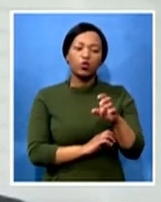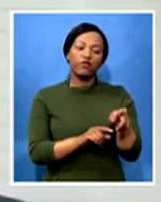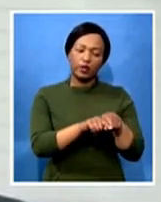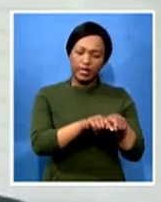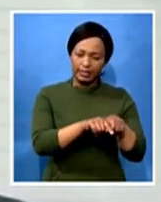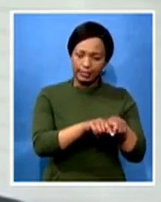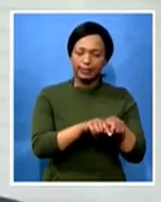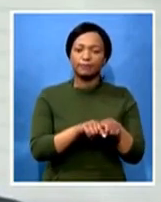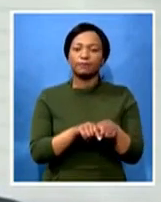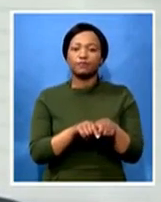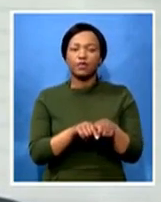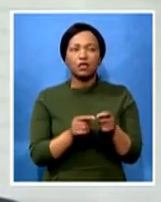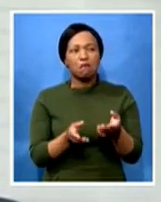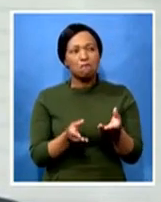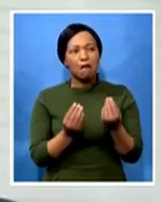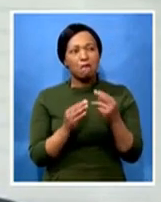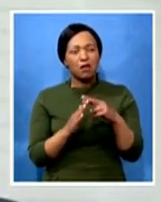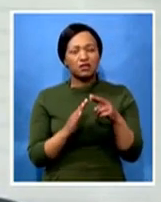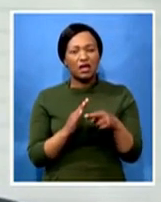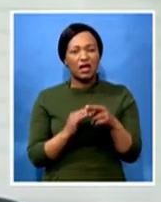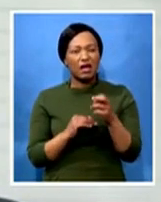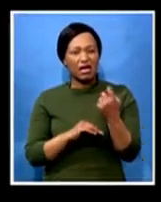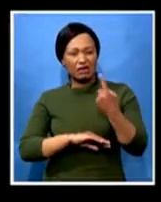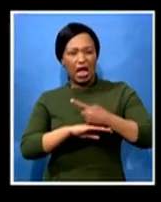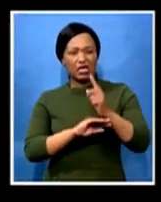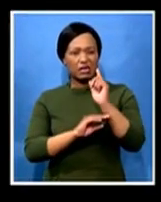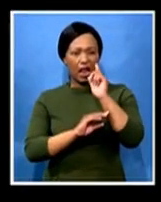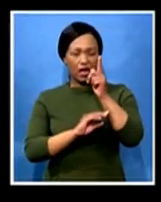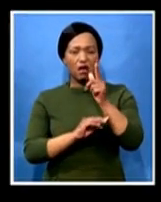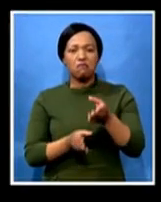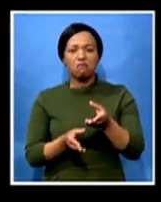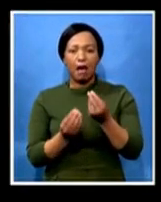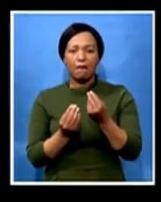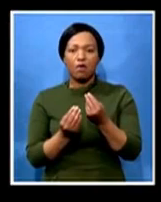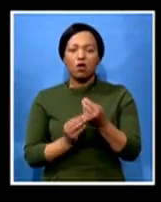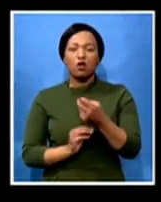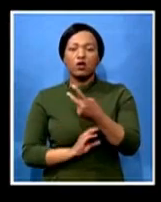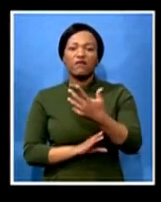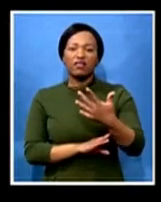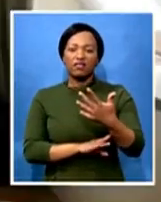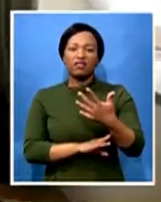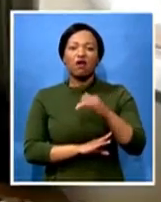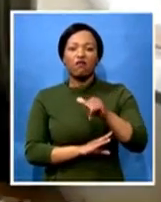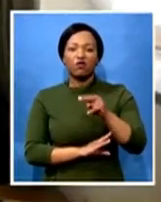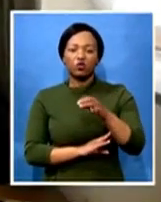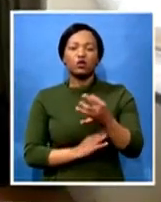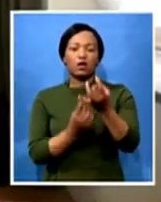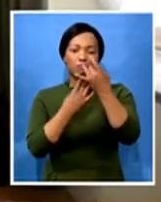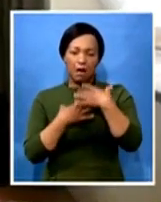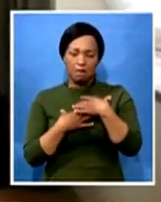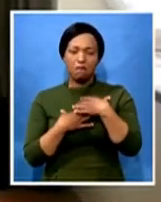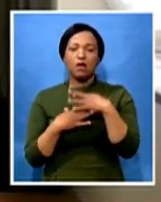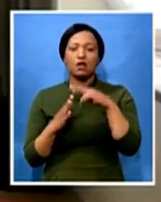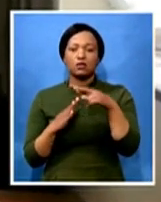a few days later, on the 24th of June. Saving lives is his daily calling, but when Williams